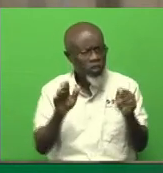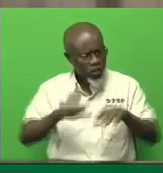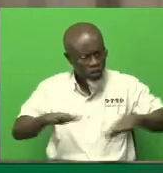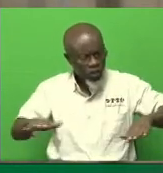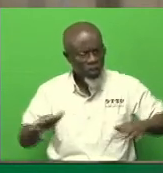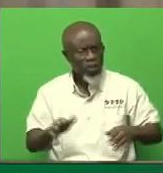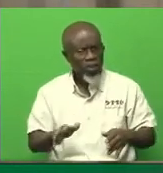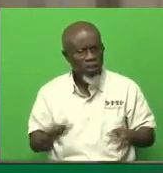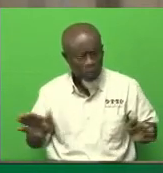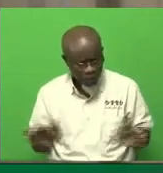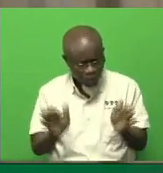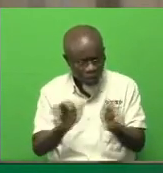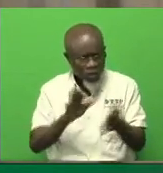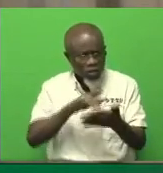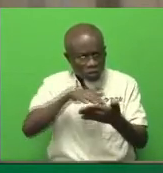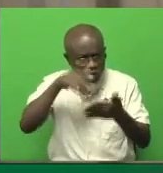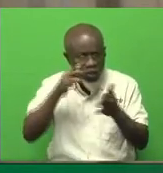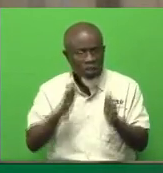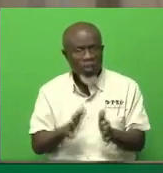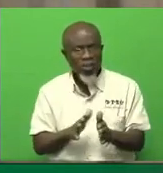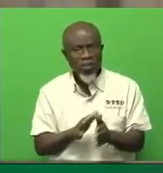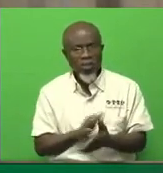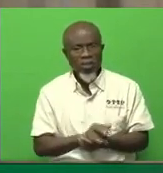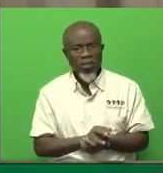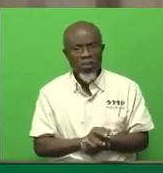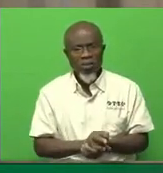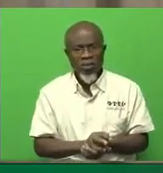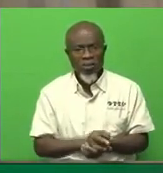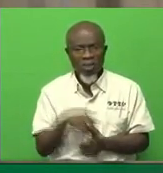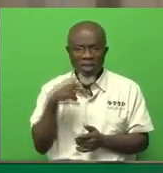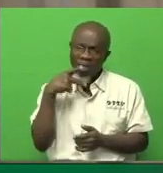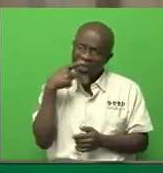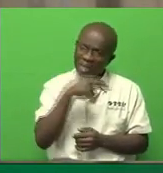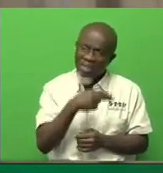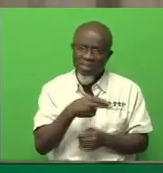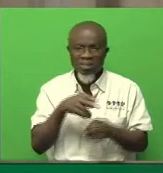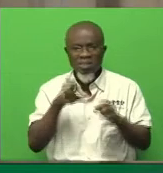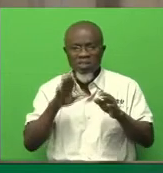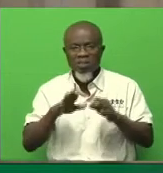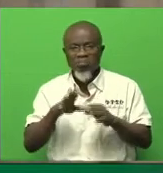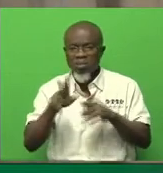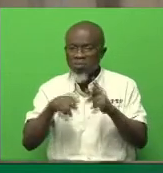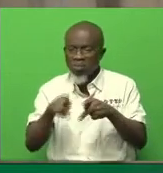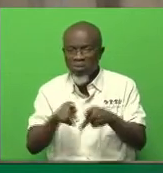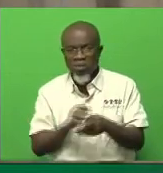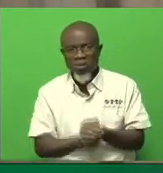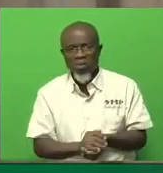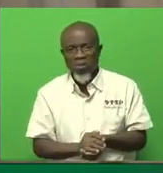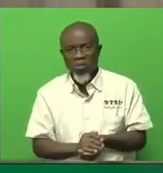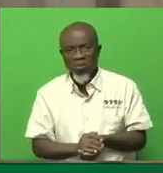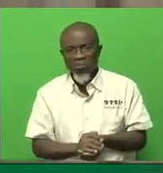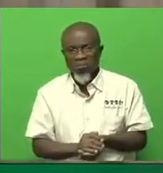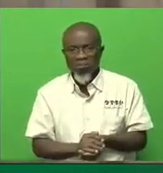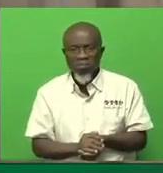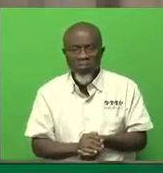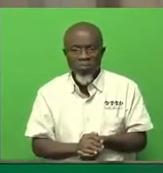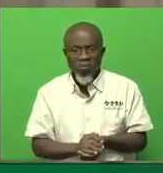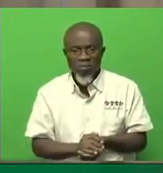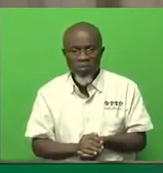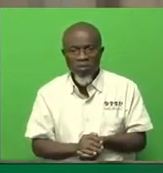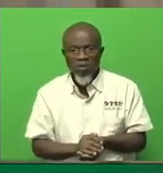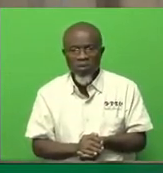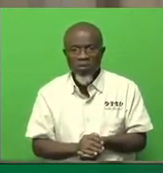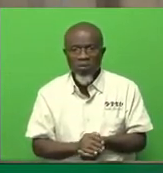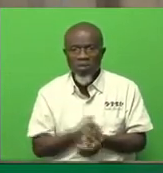children gas lightening people left right hand center selling dreams telling them it is available when they